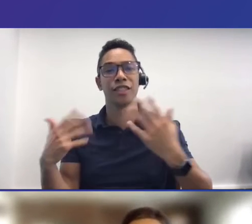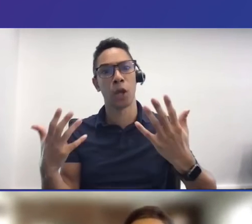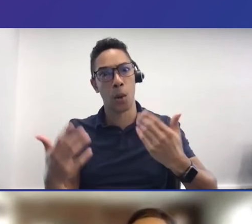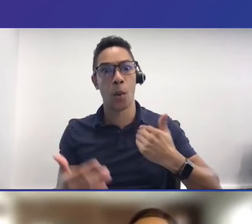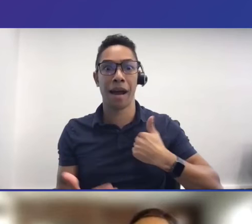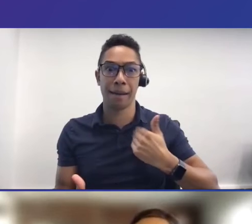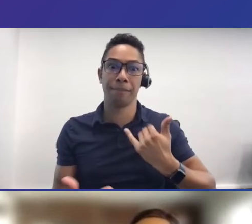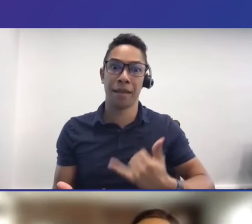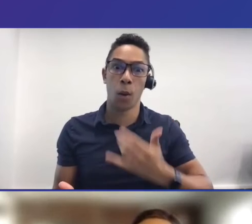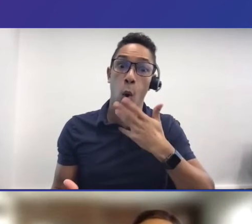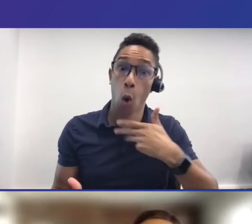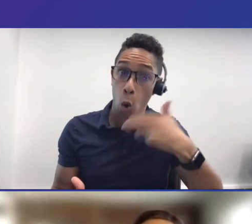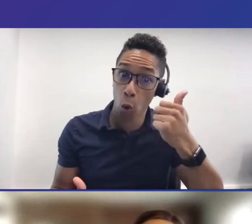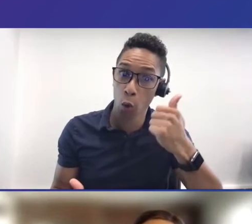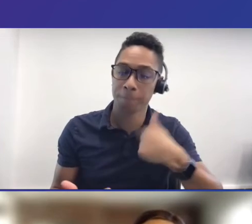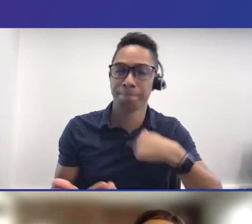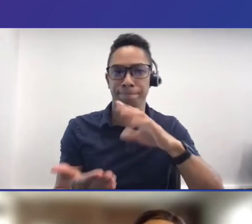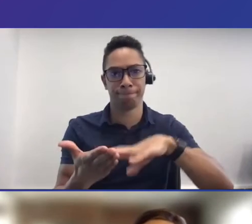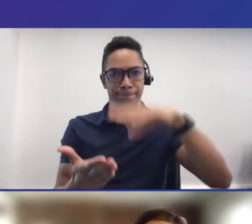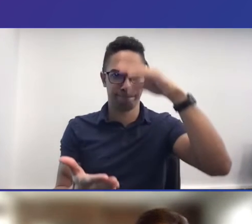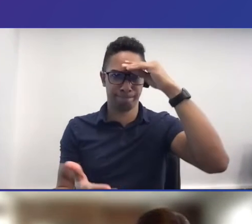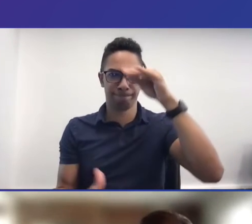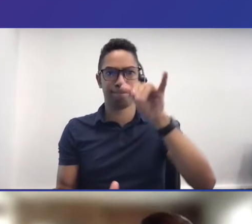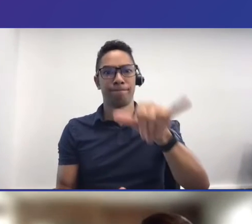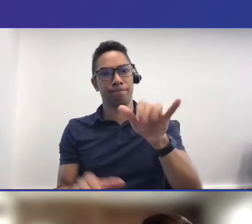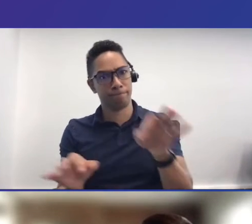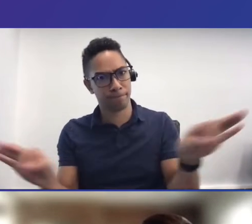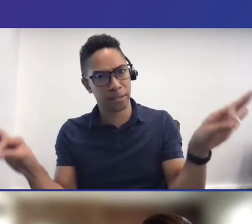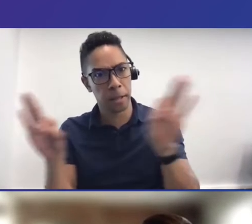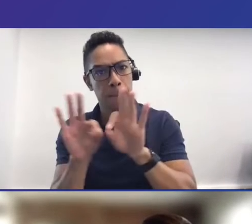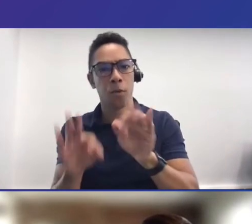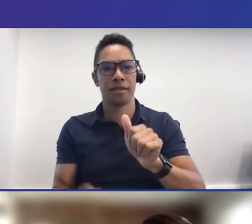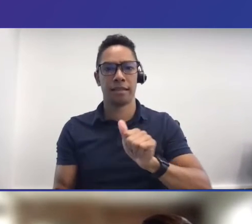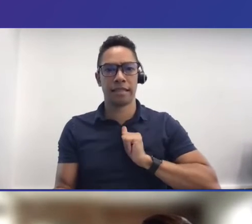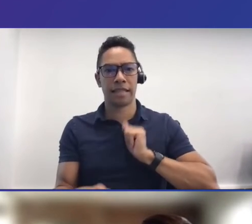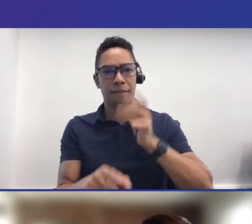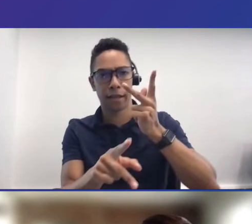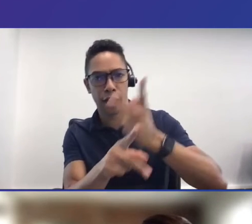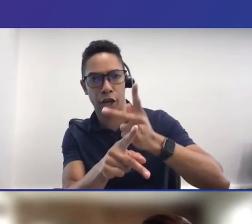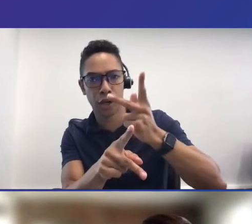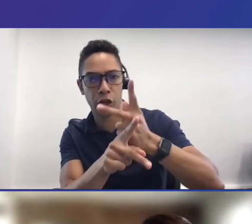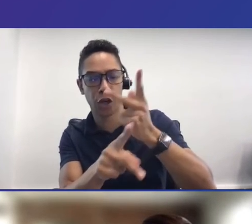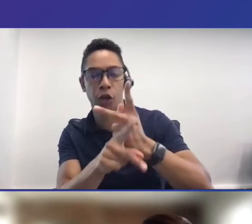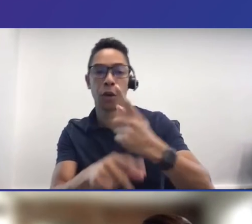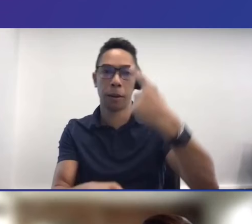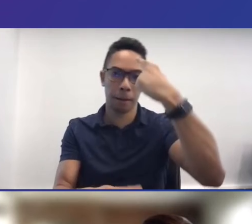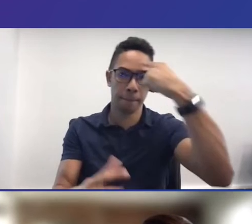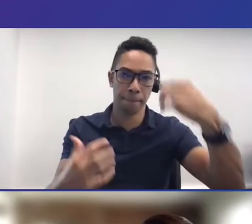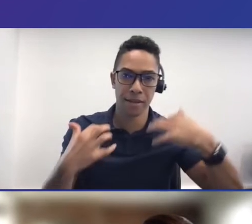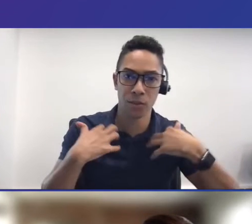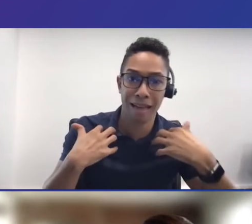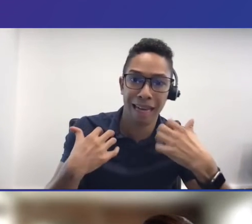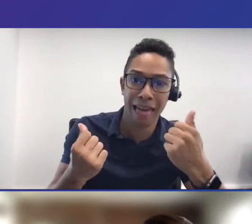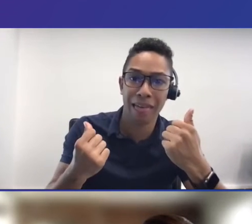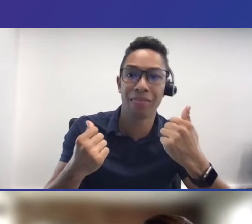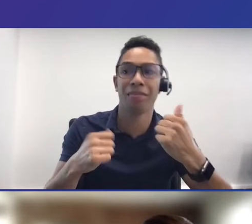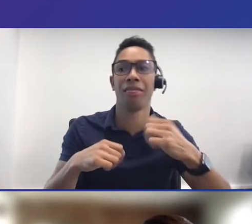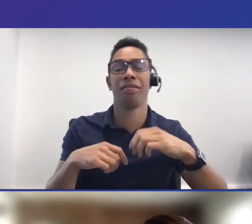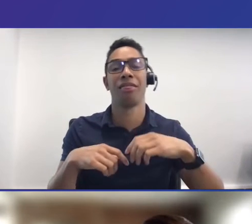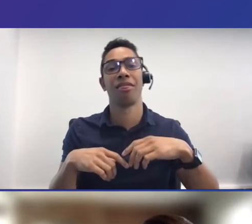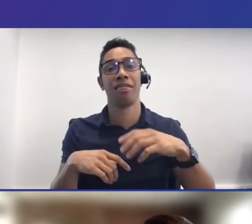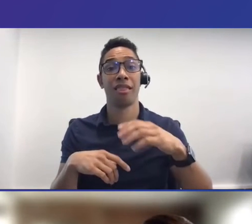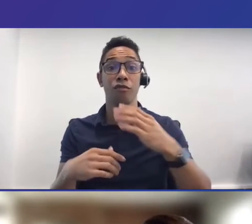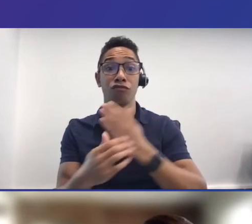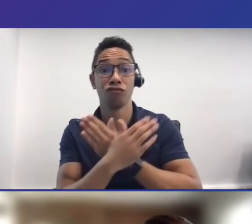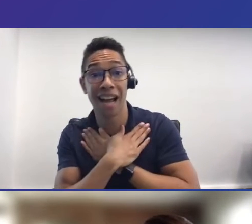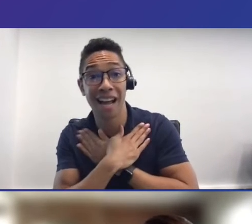person, and what the importance of self-care and mental health and